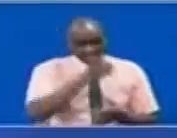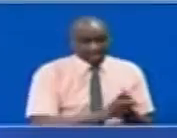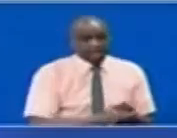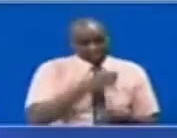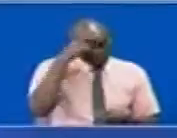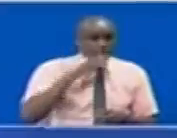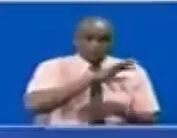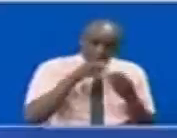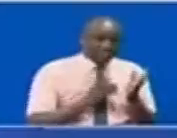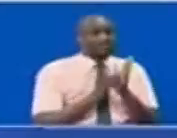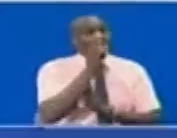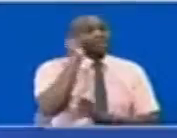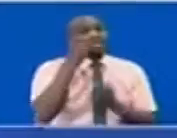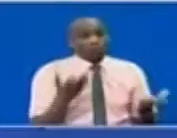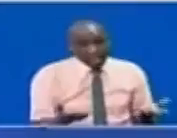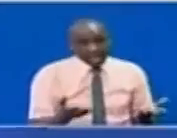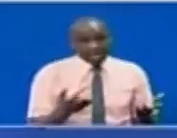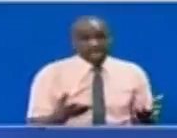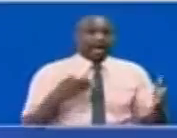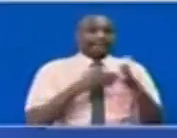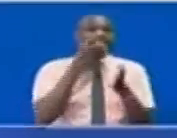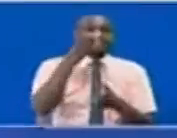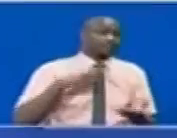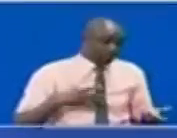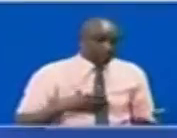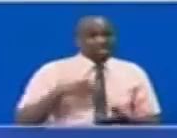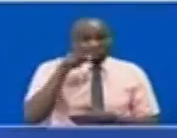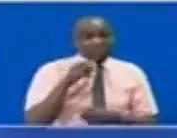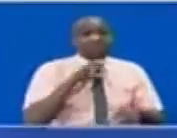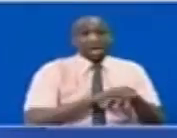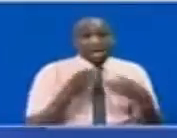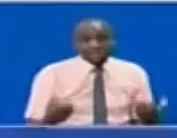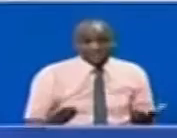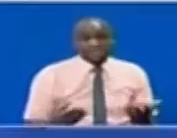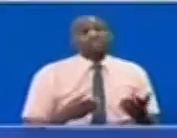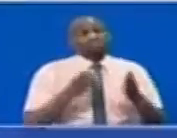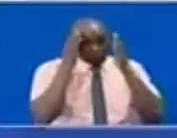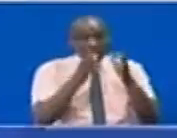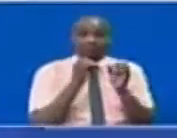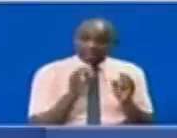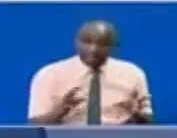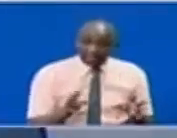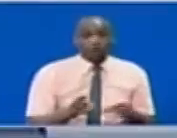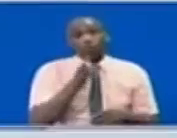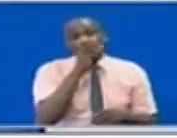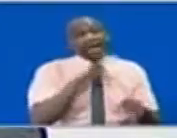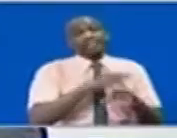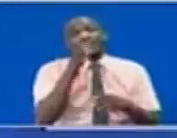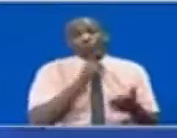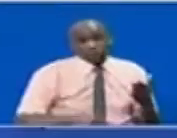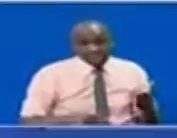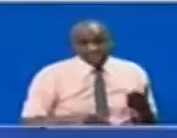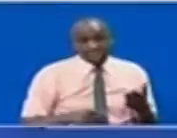all development in Kenya is skewed against them. They don't receive proper attention. The water they get, whenever we